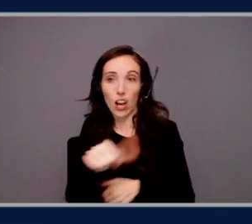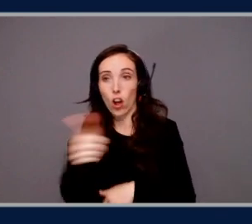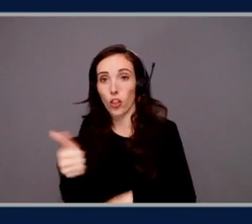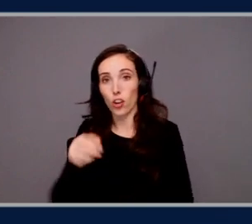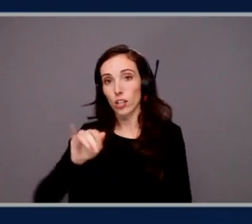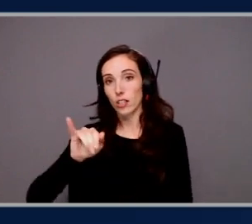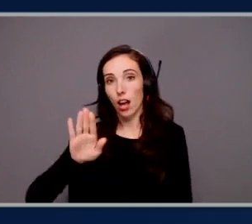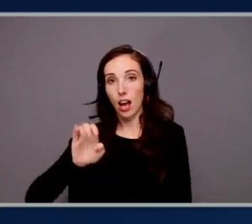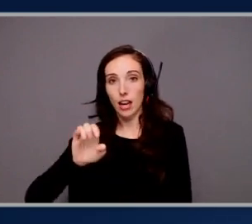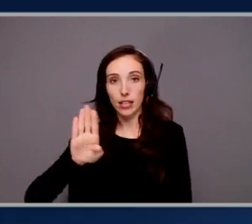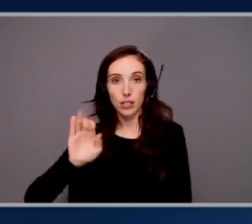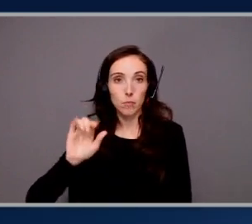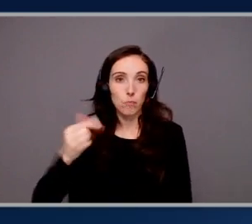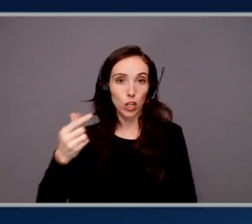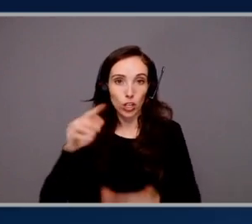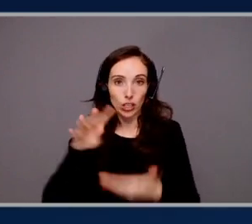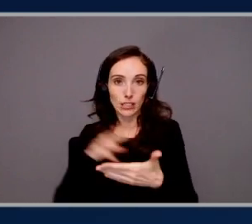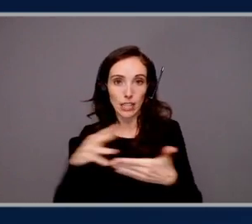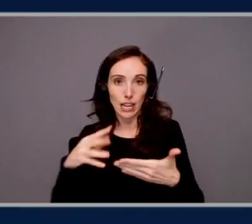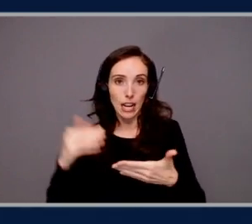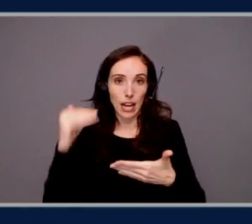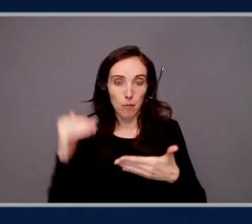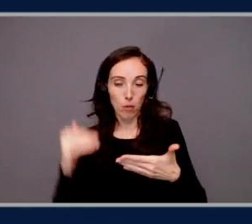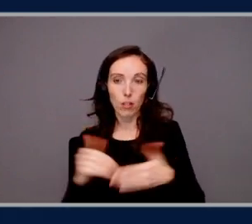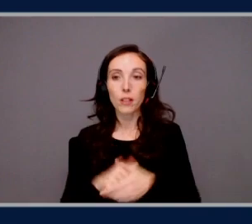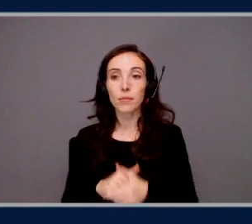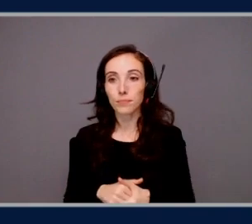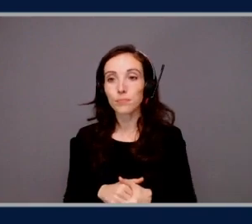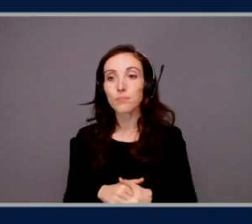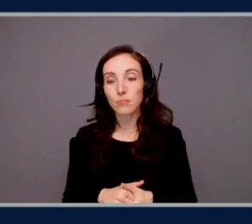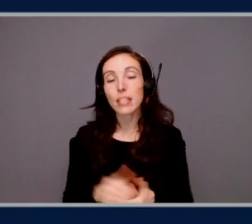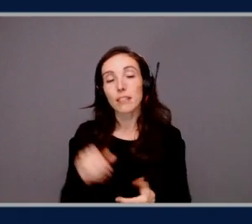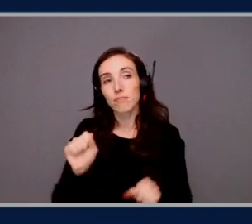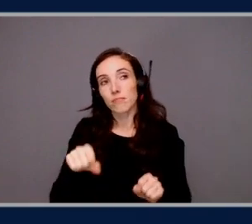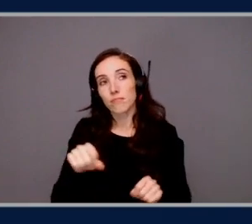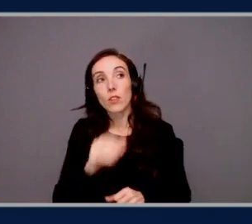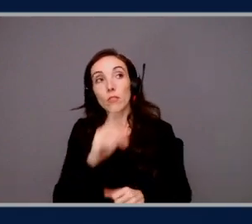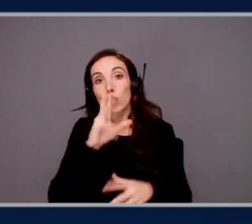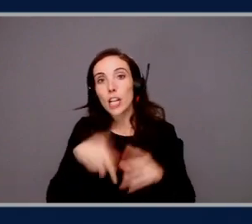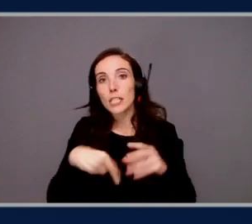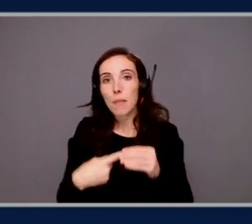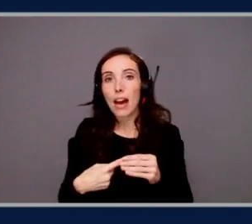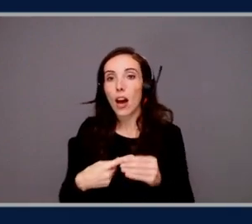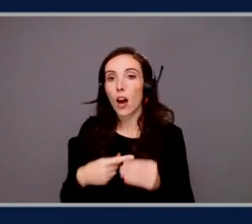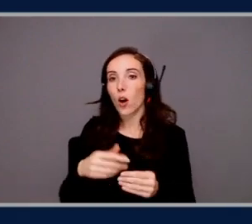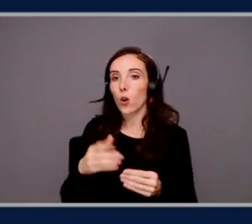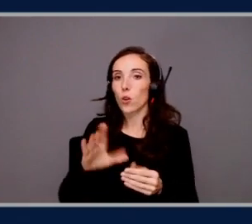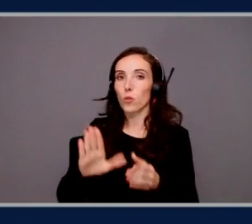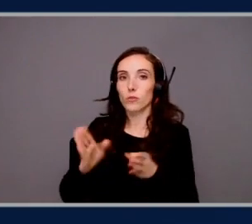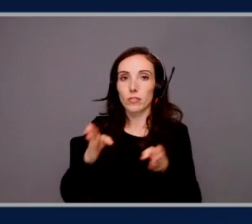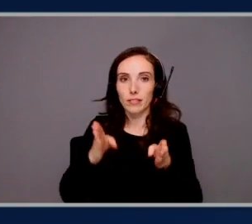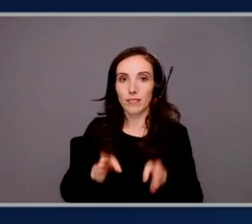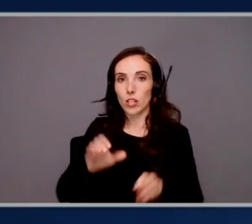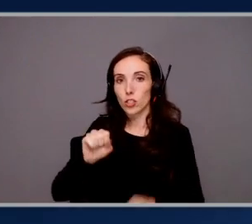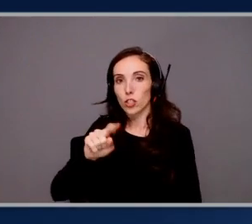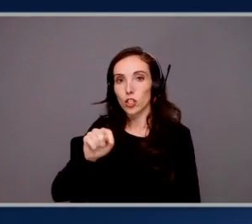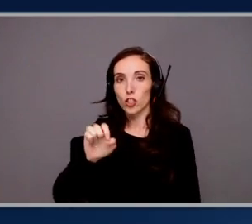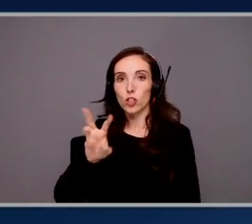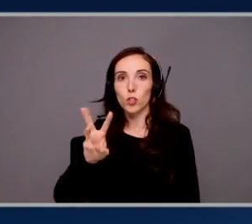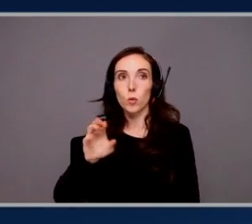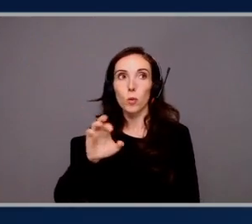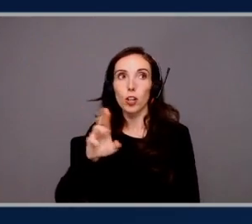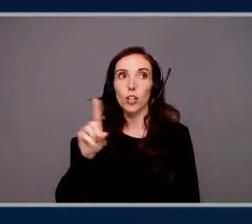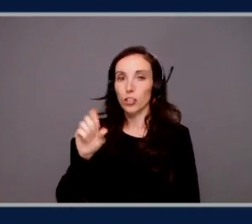kind of talked a little bit about enterprise data stewards maybe liking this, and you've kind of hit on the fact that maybe some BI